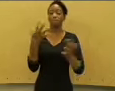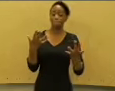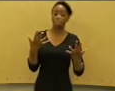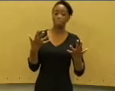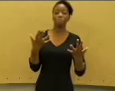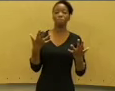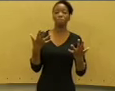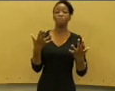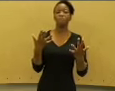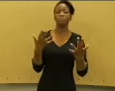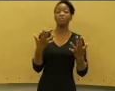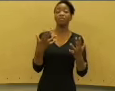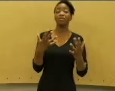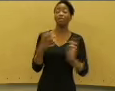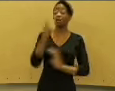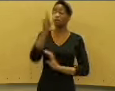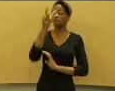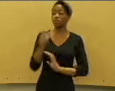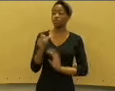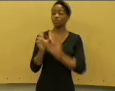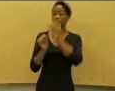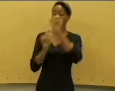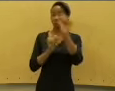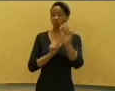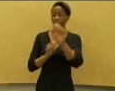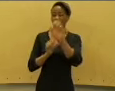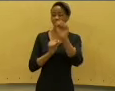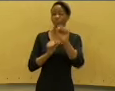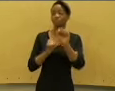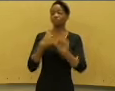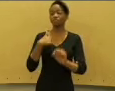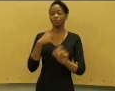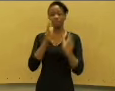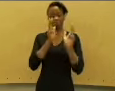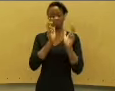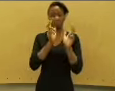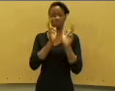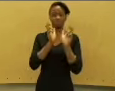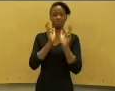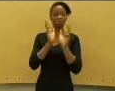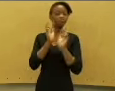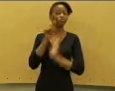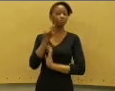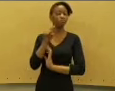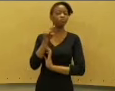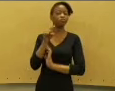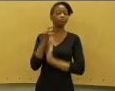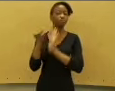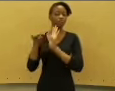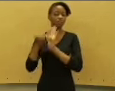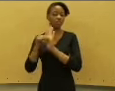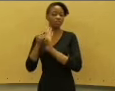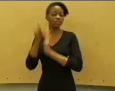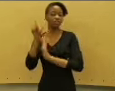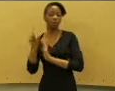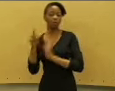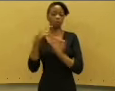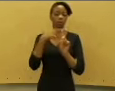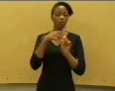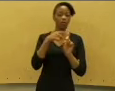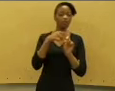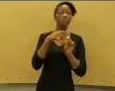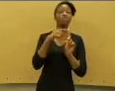somebody speaks to me has saved me a lot of trouble. So I don't say no